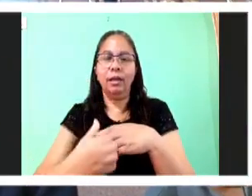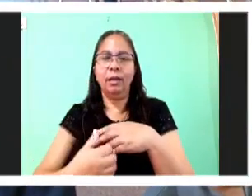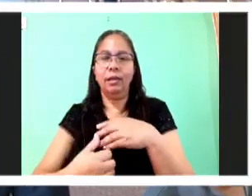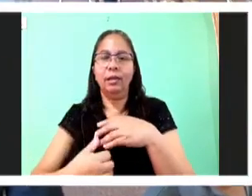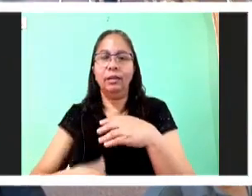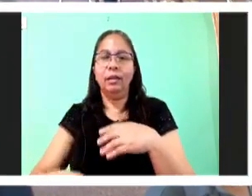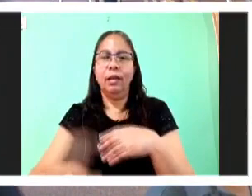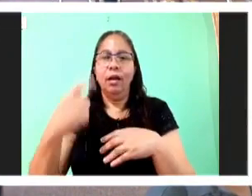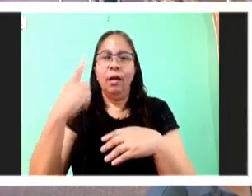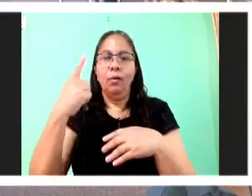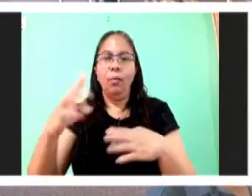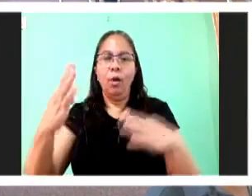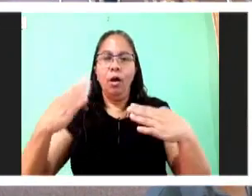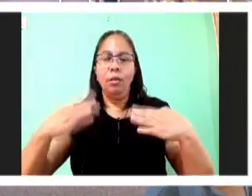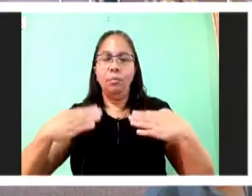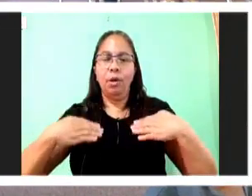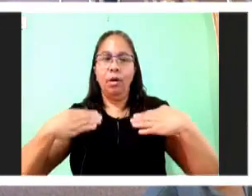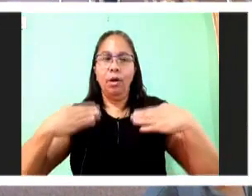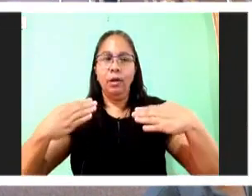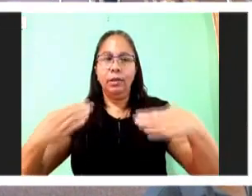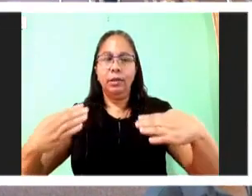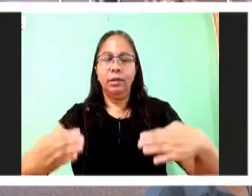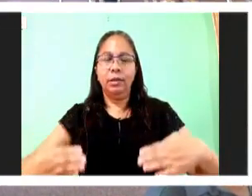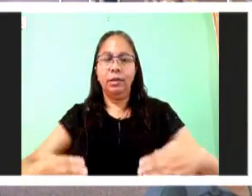bread, one body.